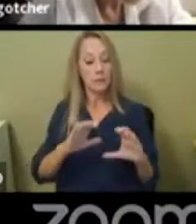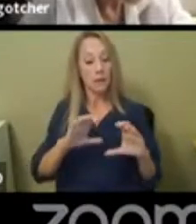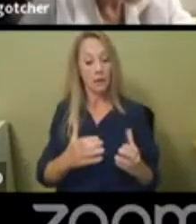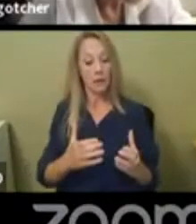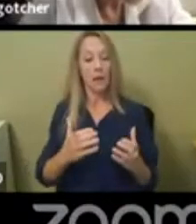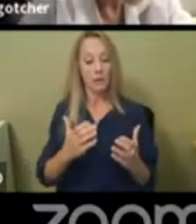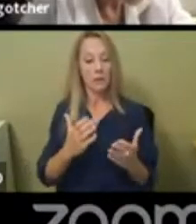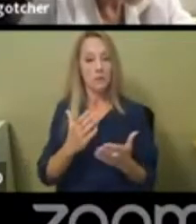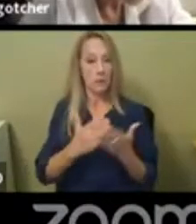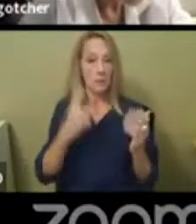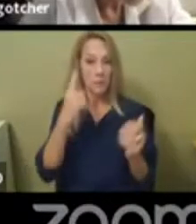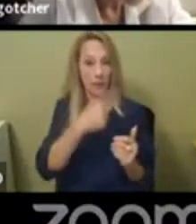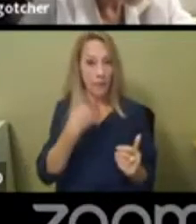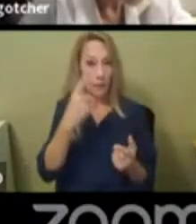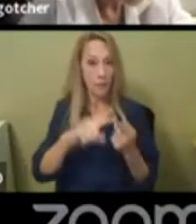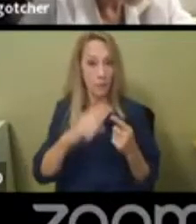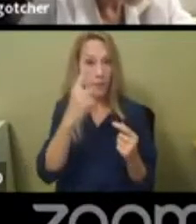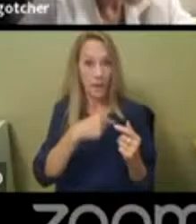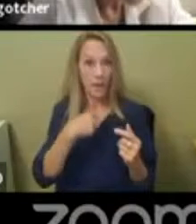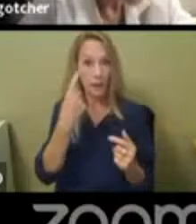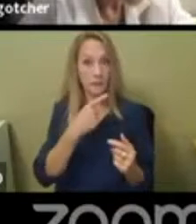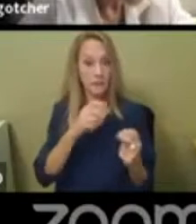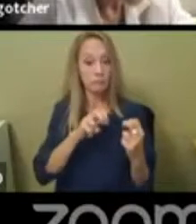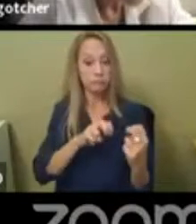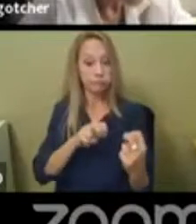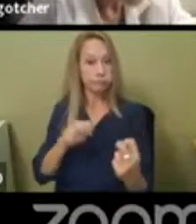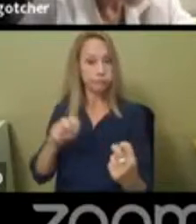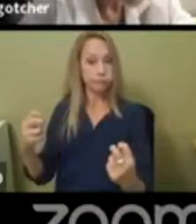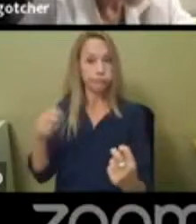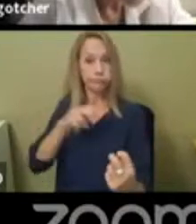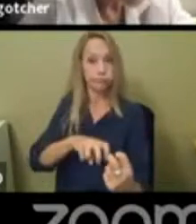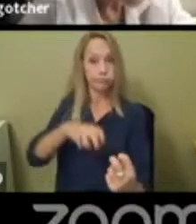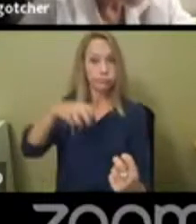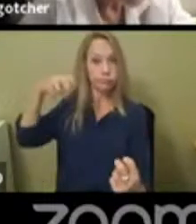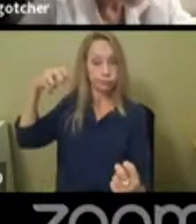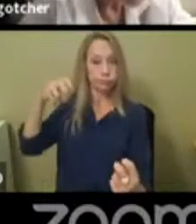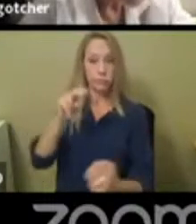face-to-face version, by November